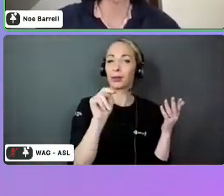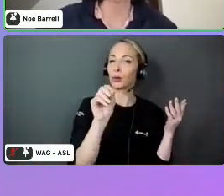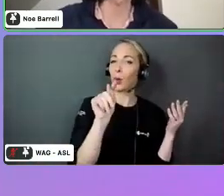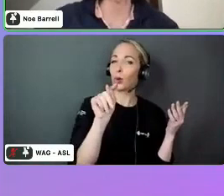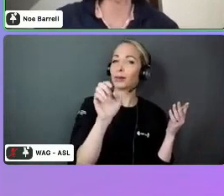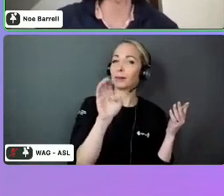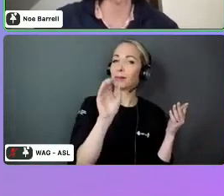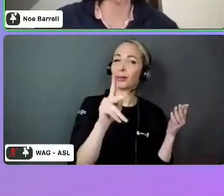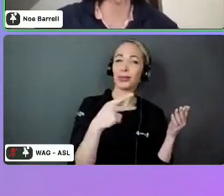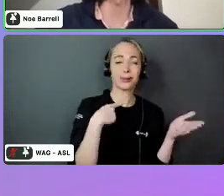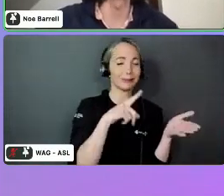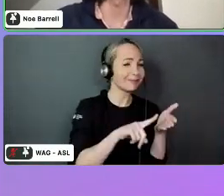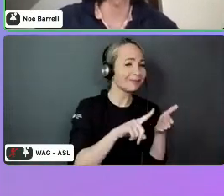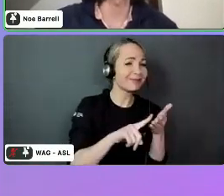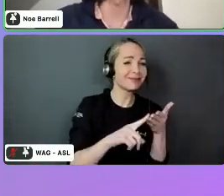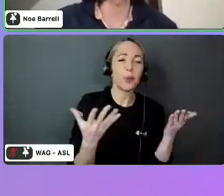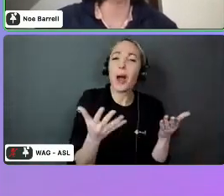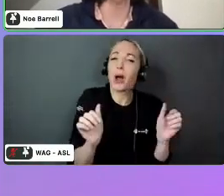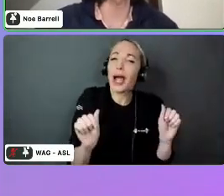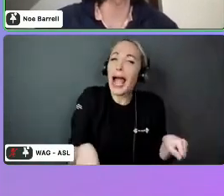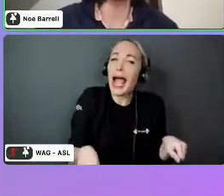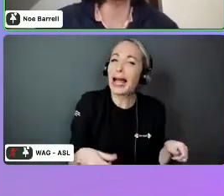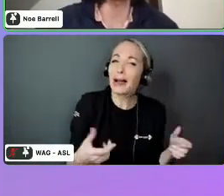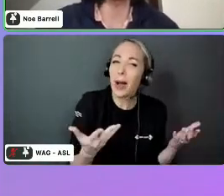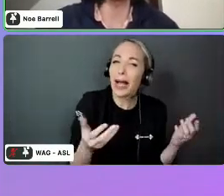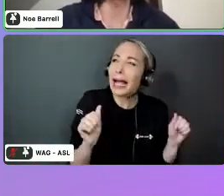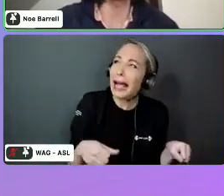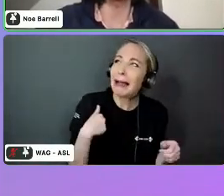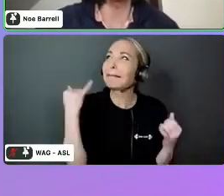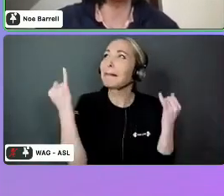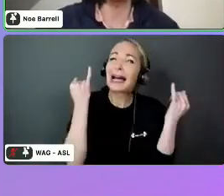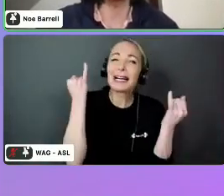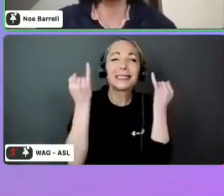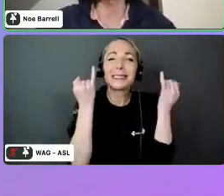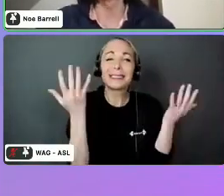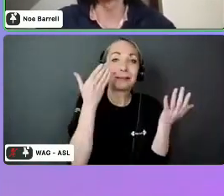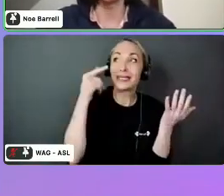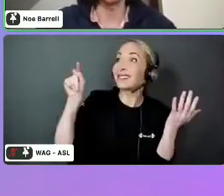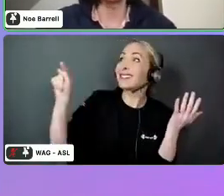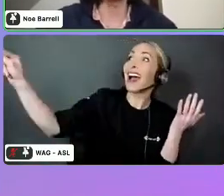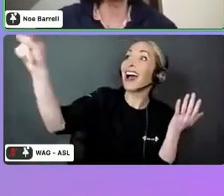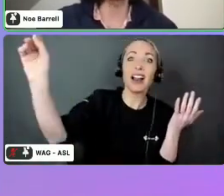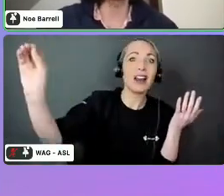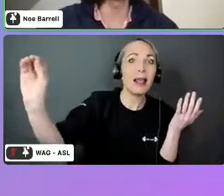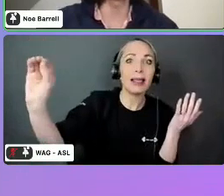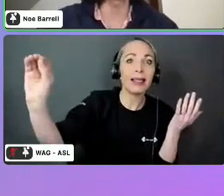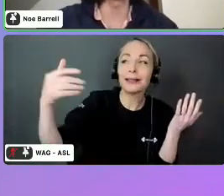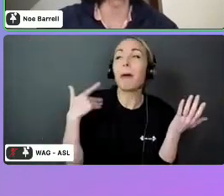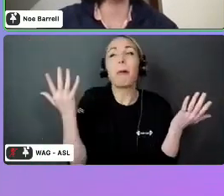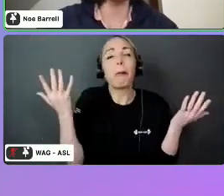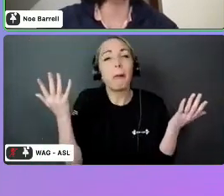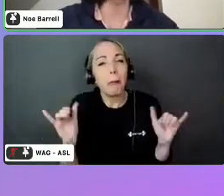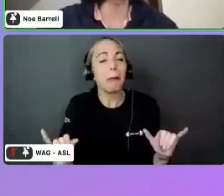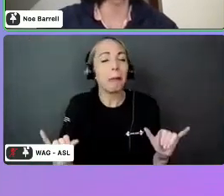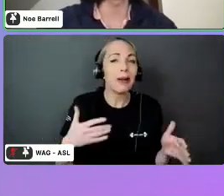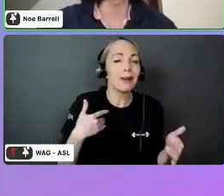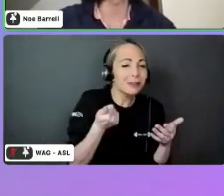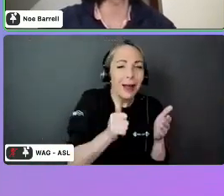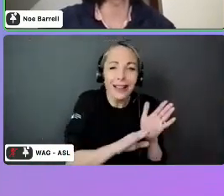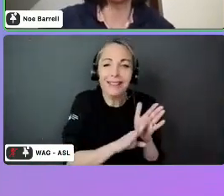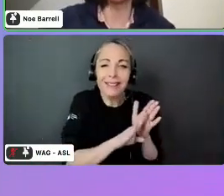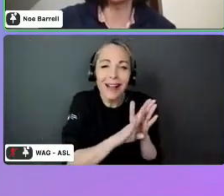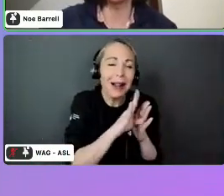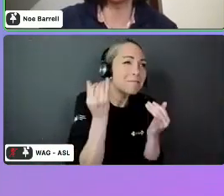and accessibility, because really there was nothing that existed at this time. And even in the broader field of